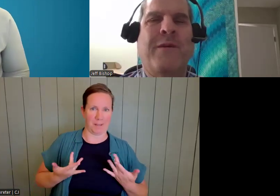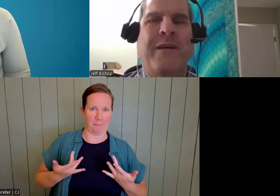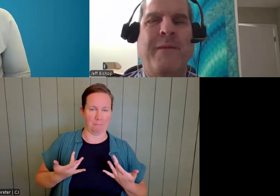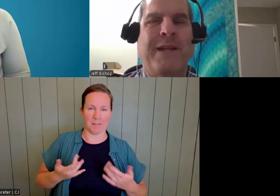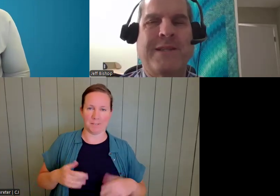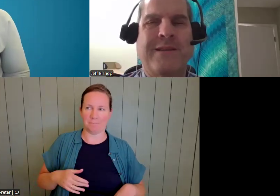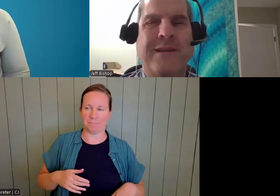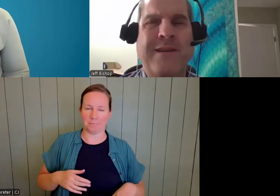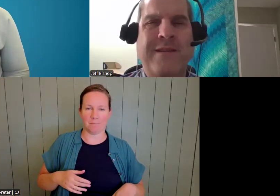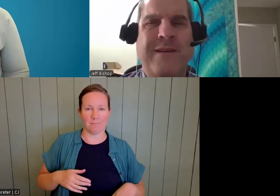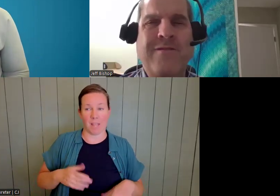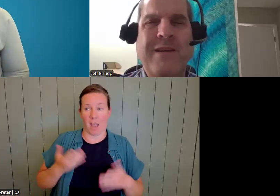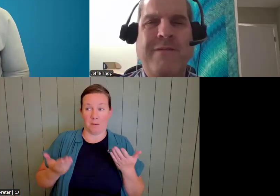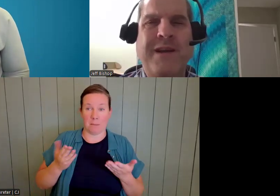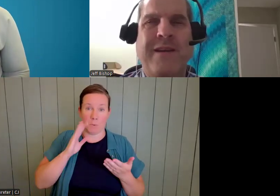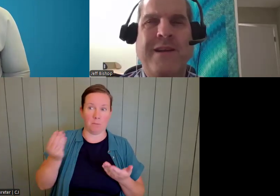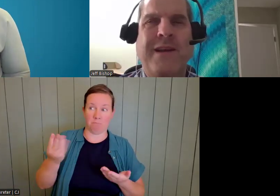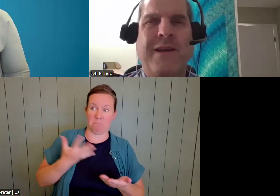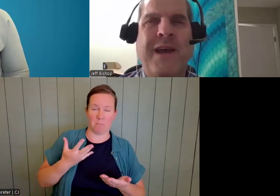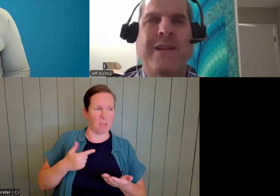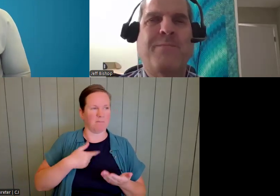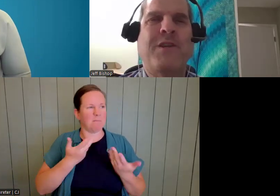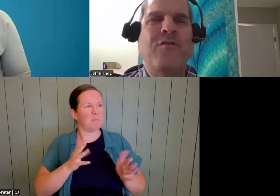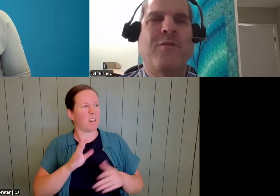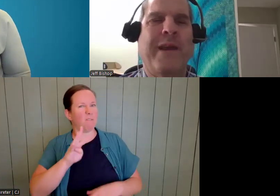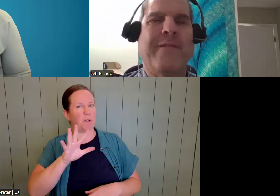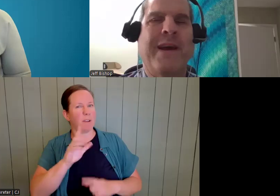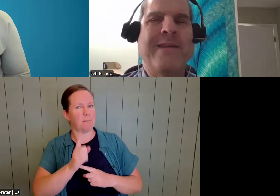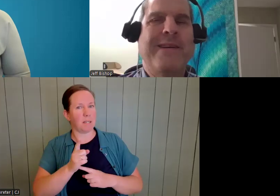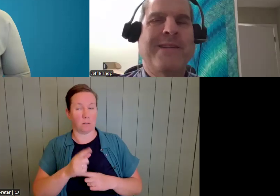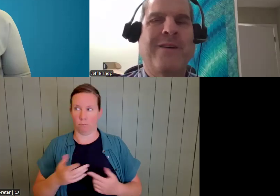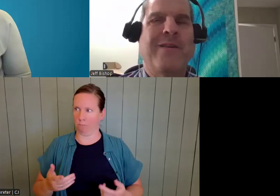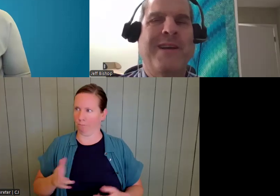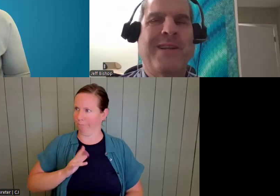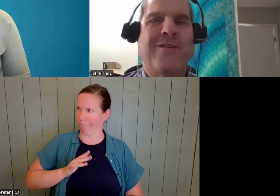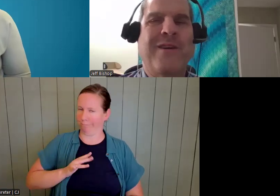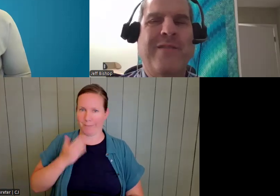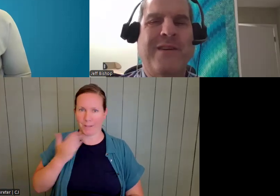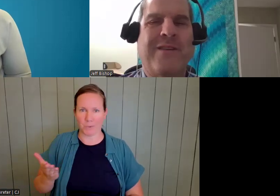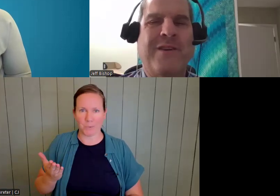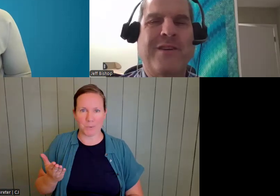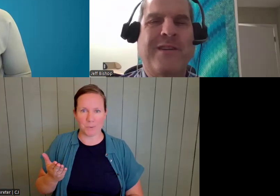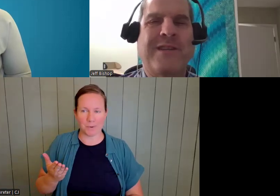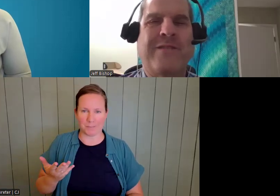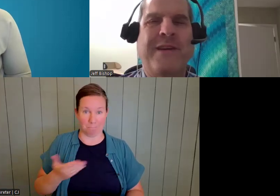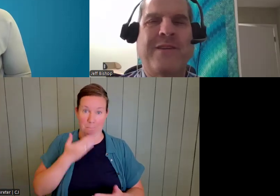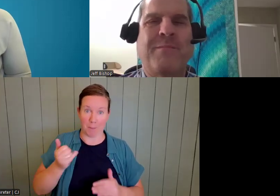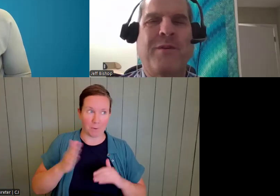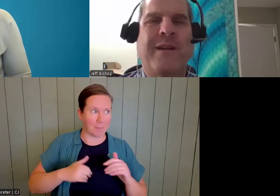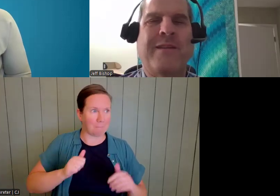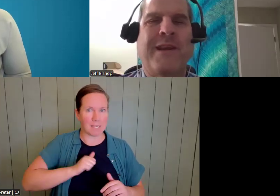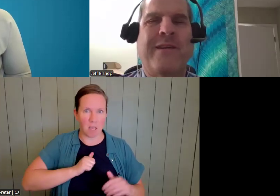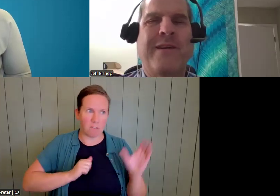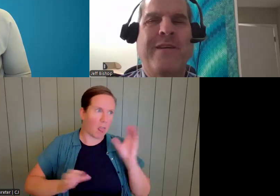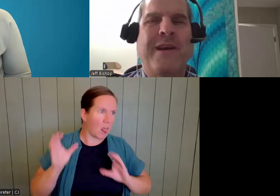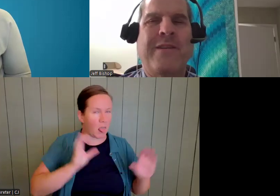next 45 minutes. Okay. Okay, fine. Hey, this beats you doing it, right? So it's going off and crunching all this information, pulling it